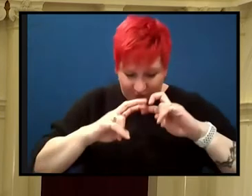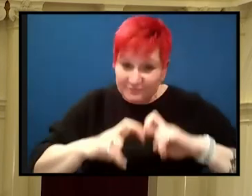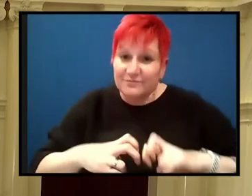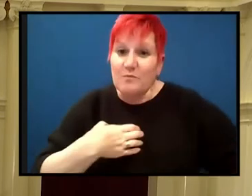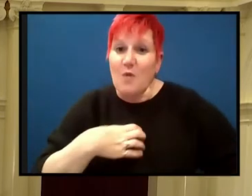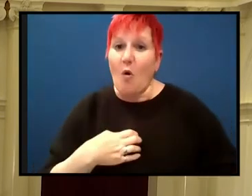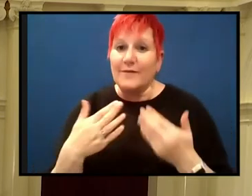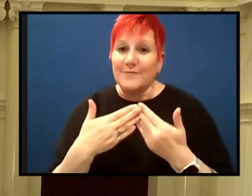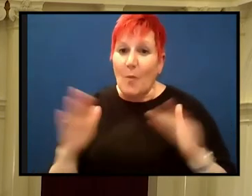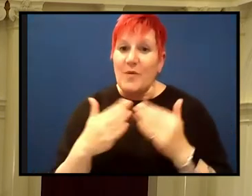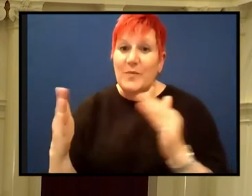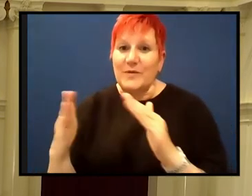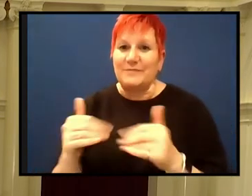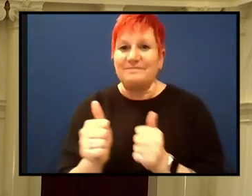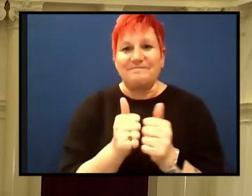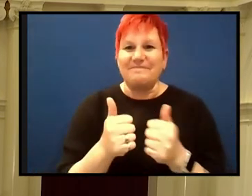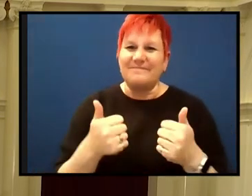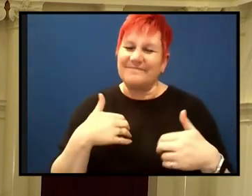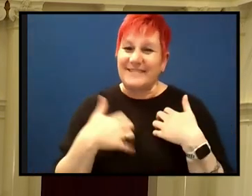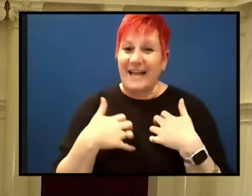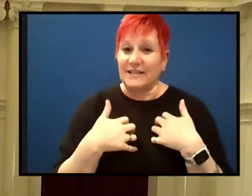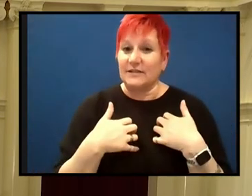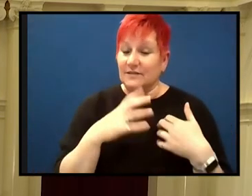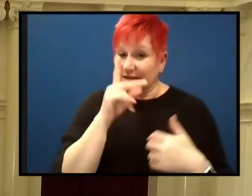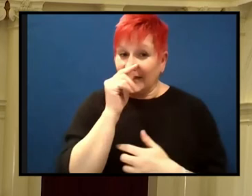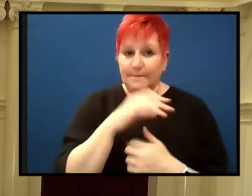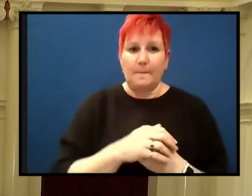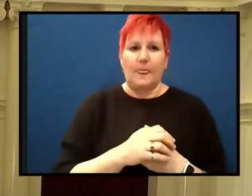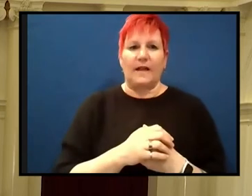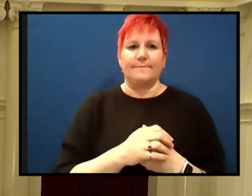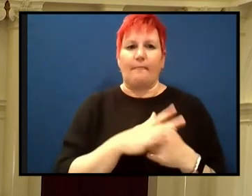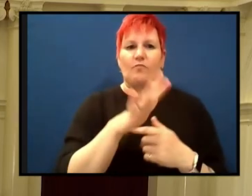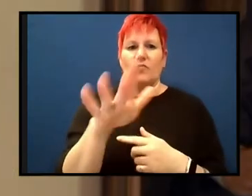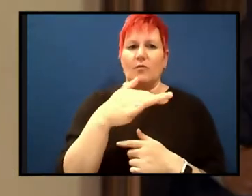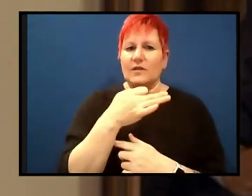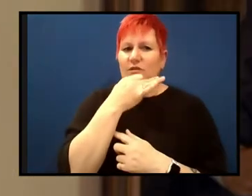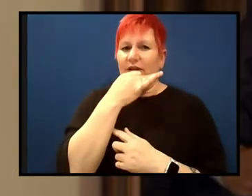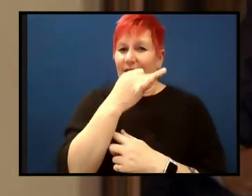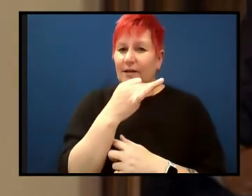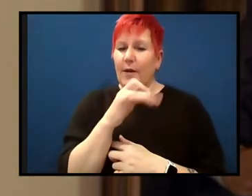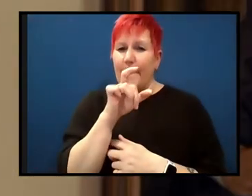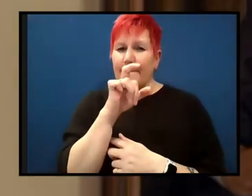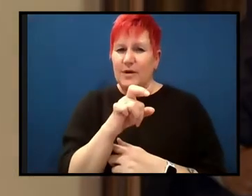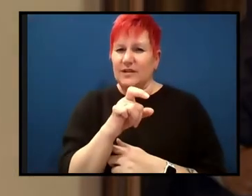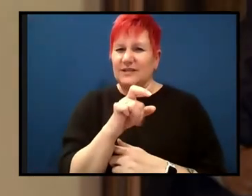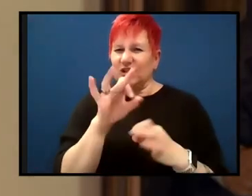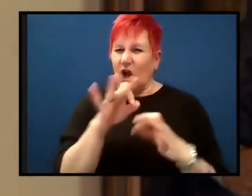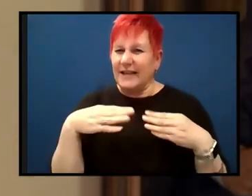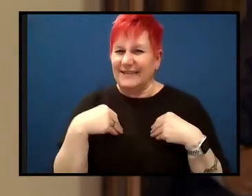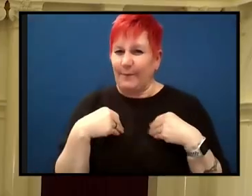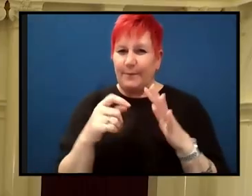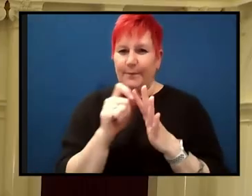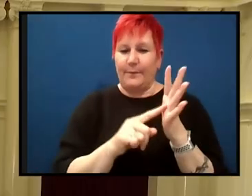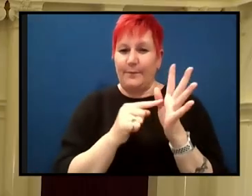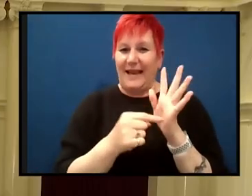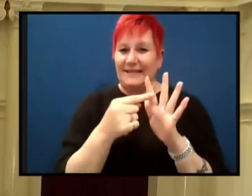don't know, but are there any plate tectonic sceptics still around in geological, um, not of any